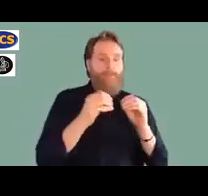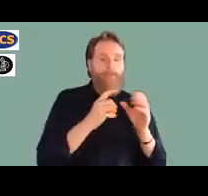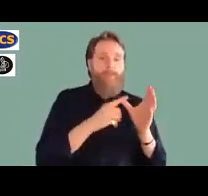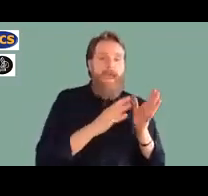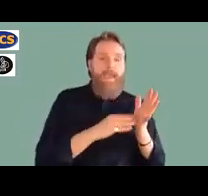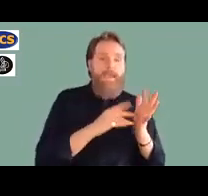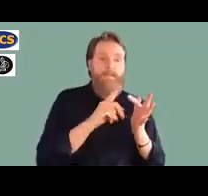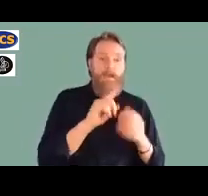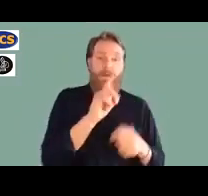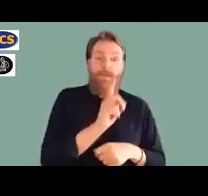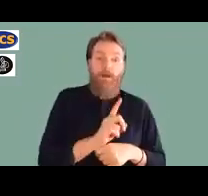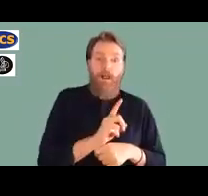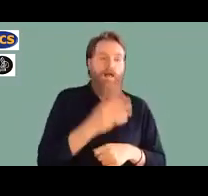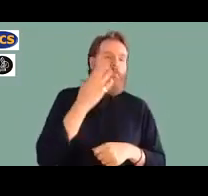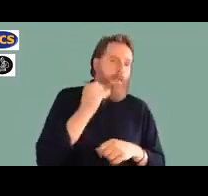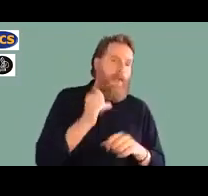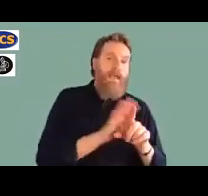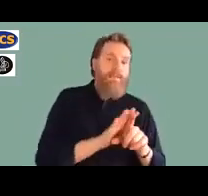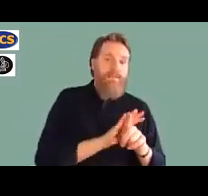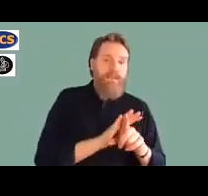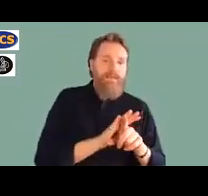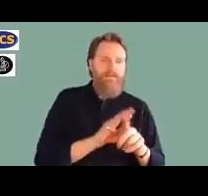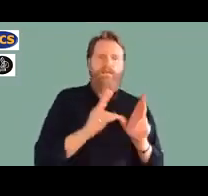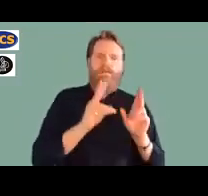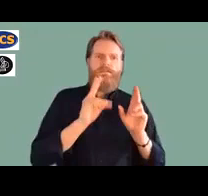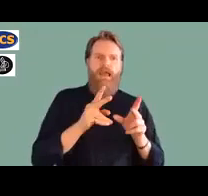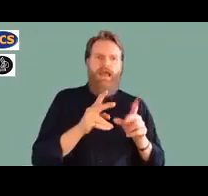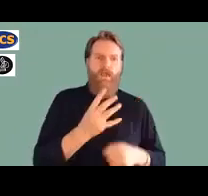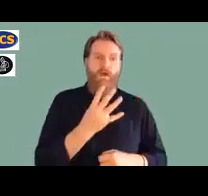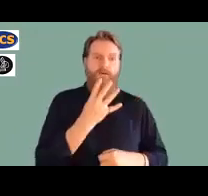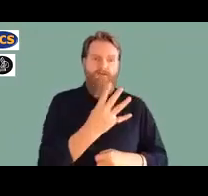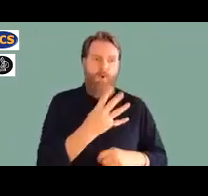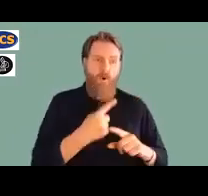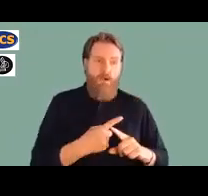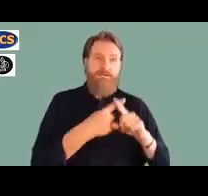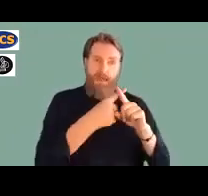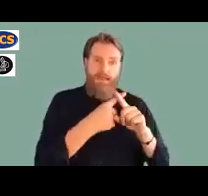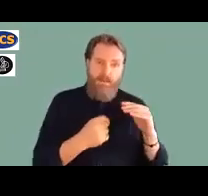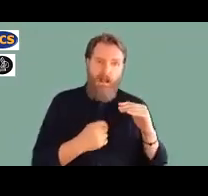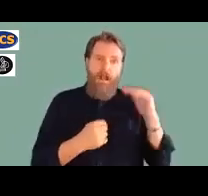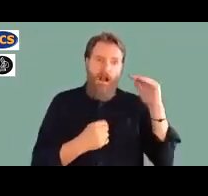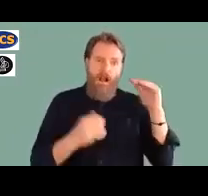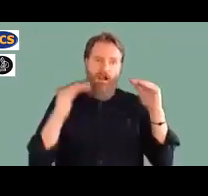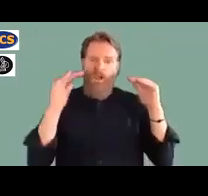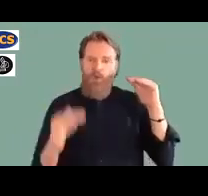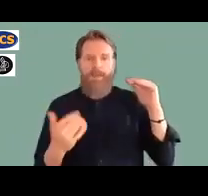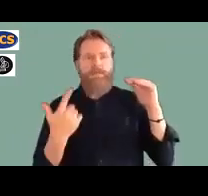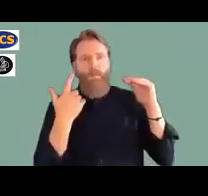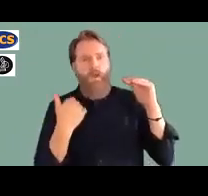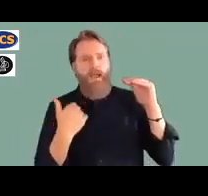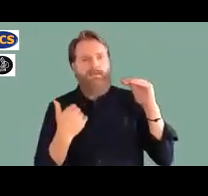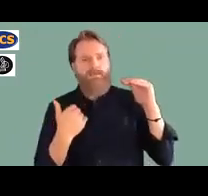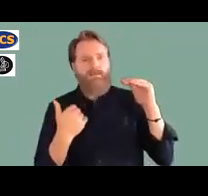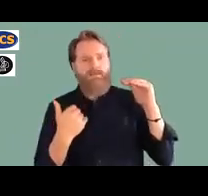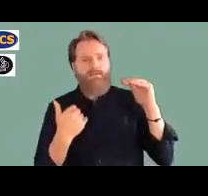from coronavirus than white workers of the same age. We know that the majority of those people who are dying are